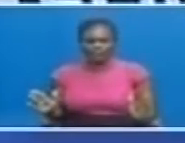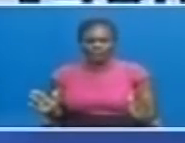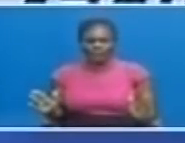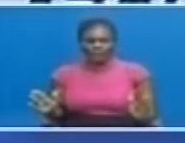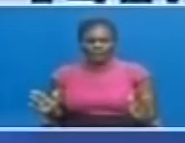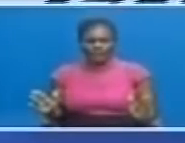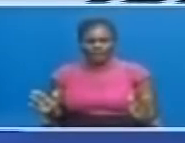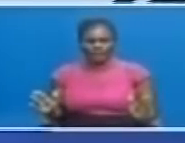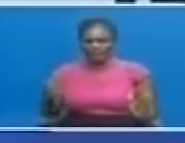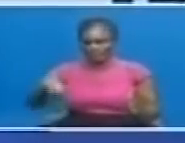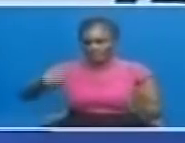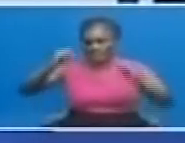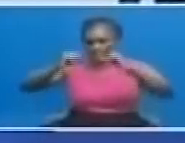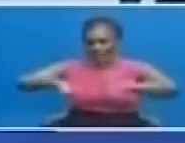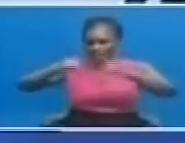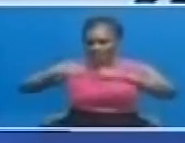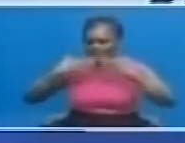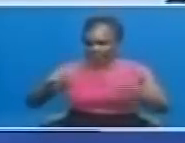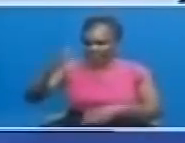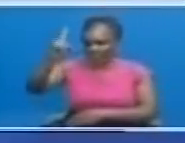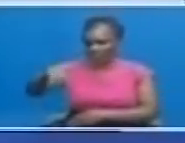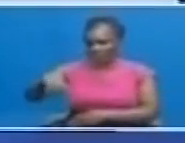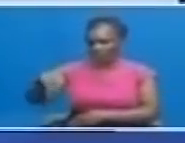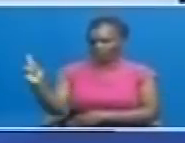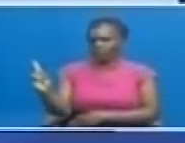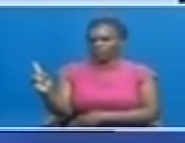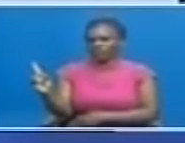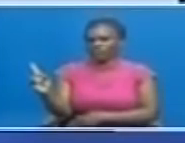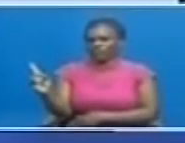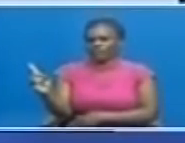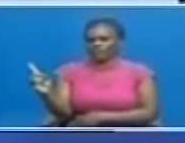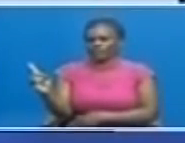I've been negotiating with them. They have approved